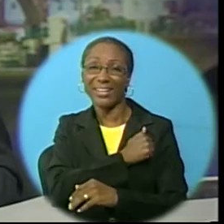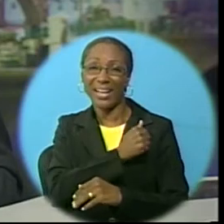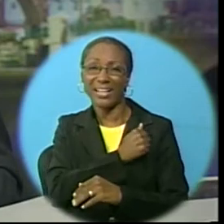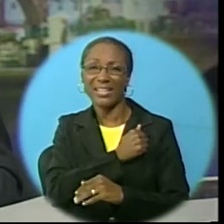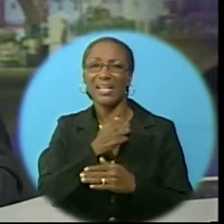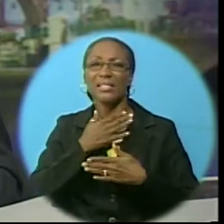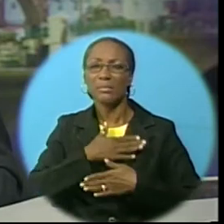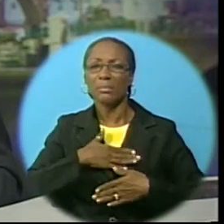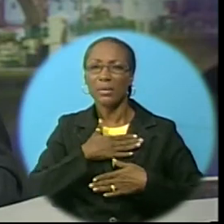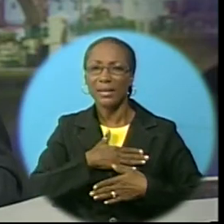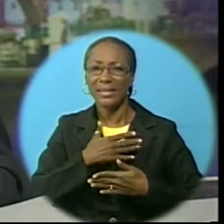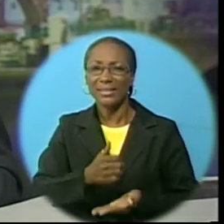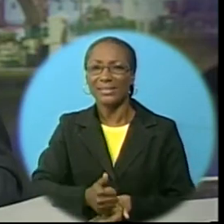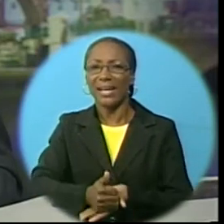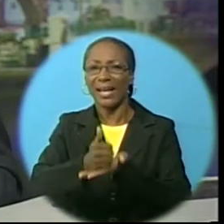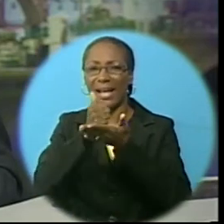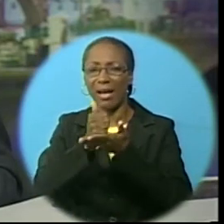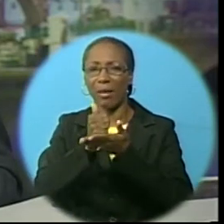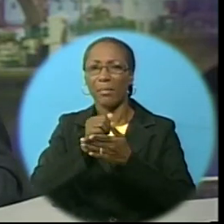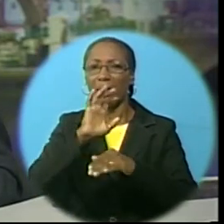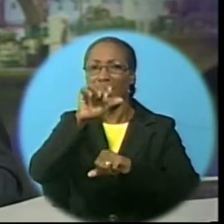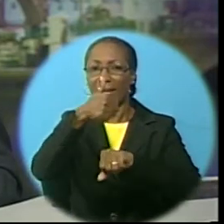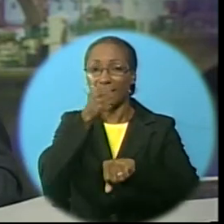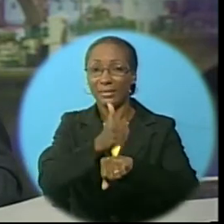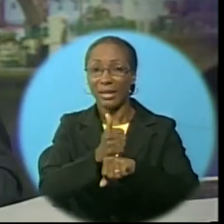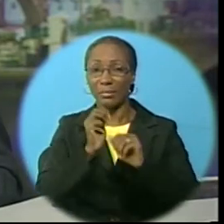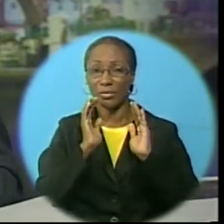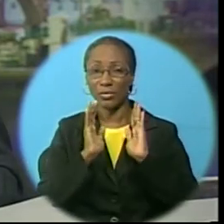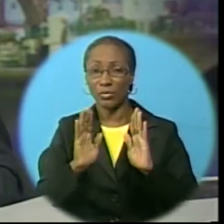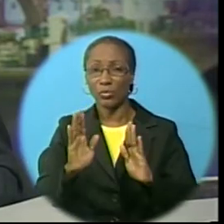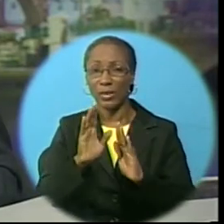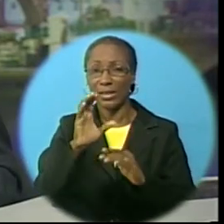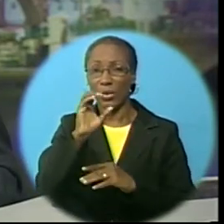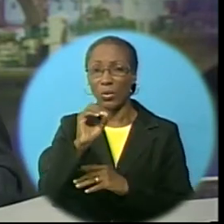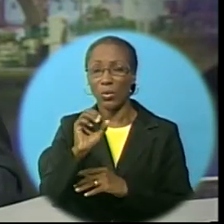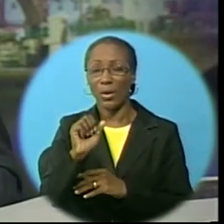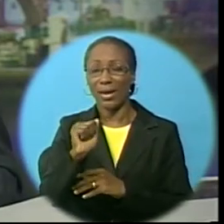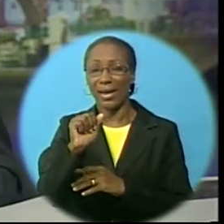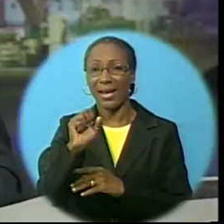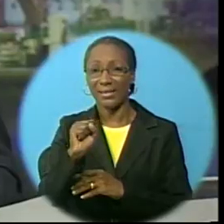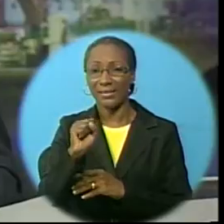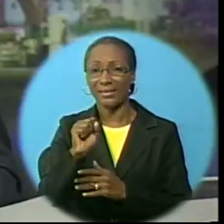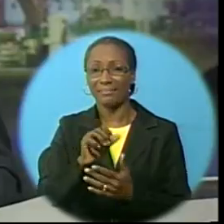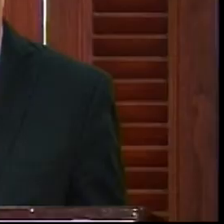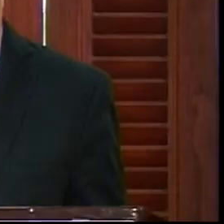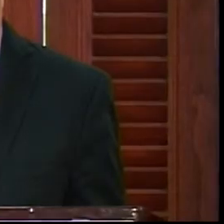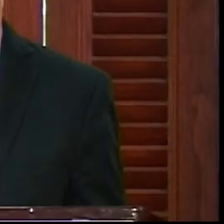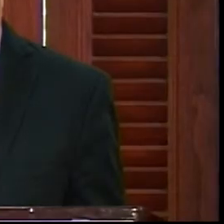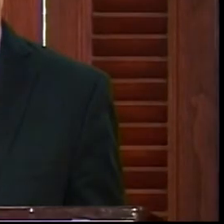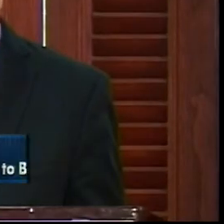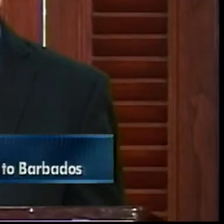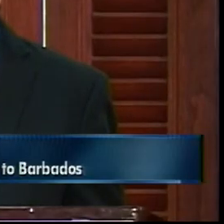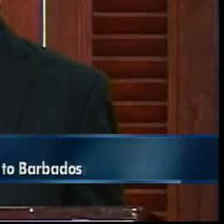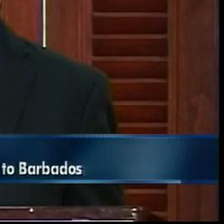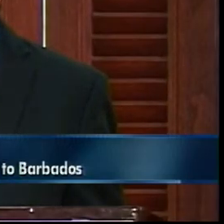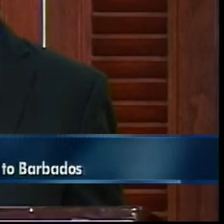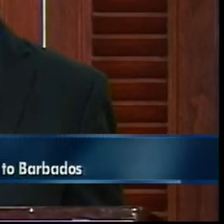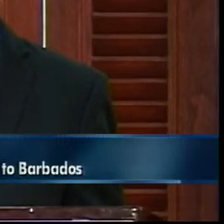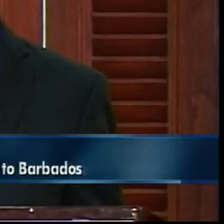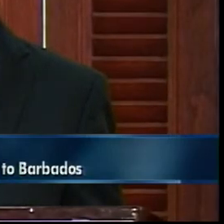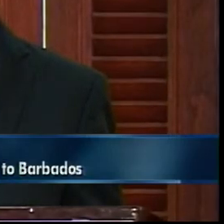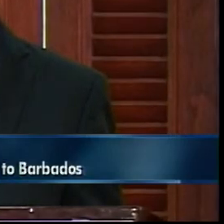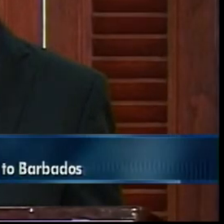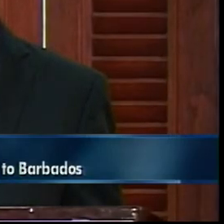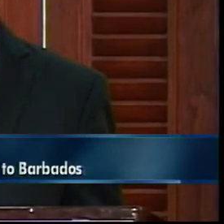in setting up such courts across the Organization of American States. We are committed. In fact, we've